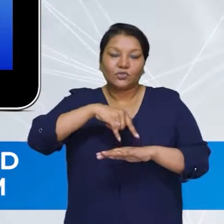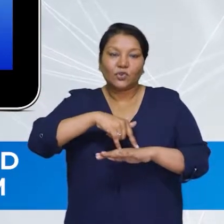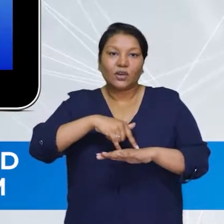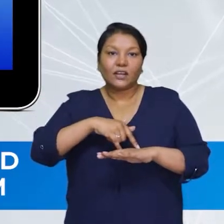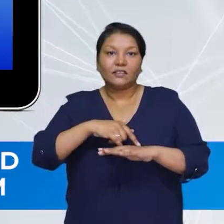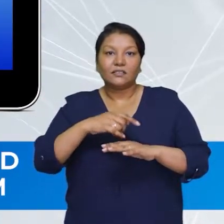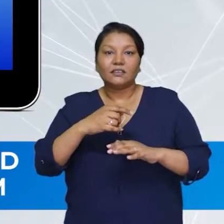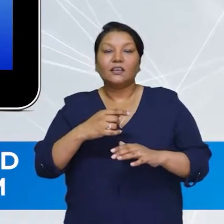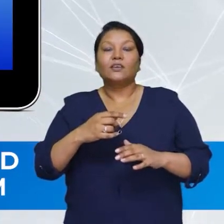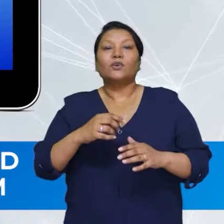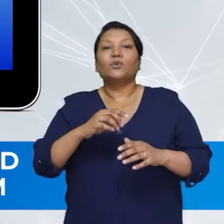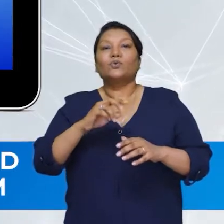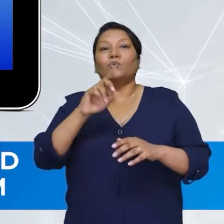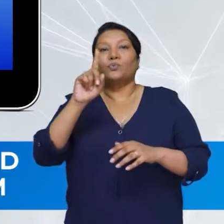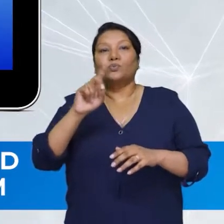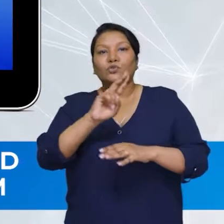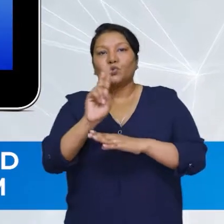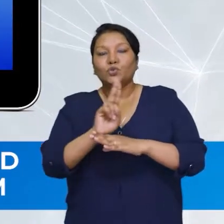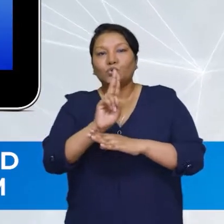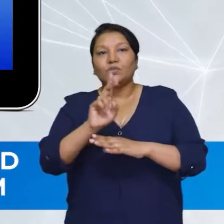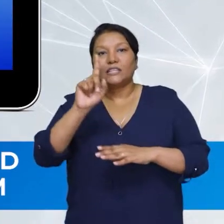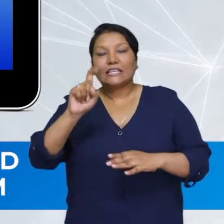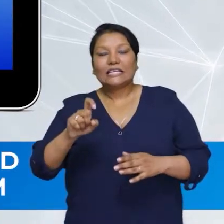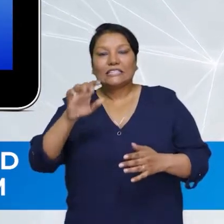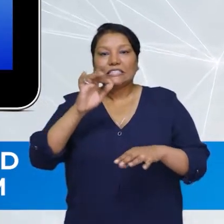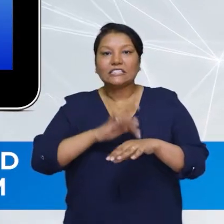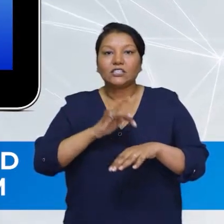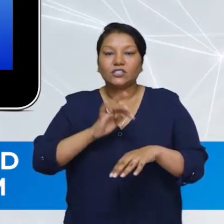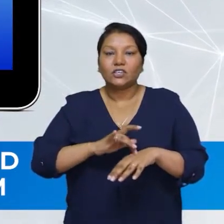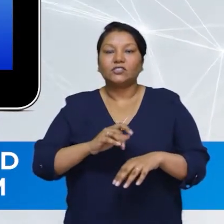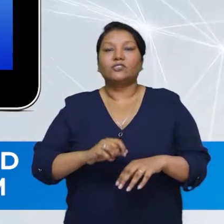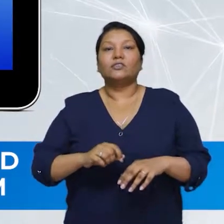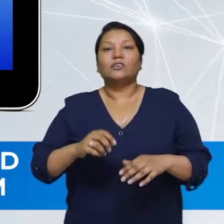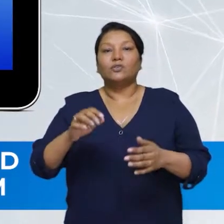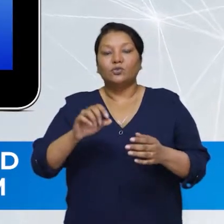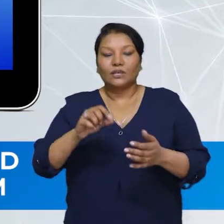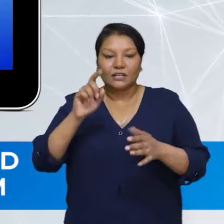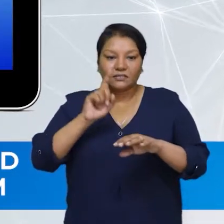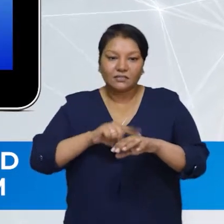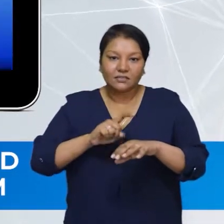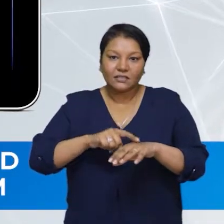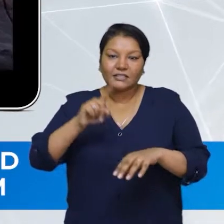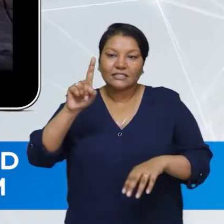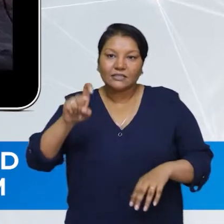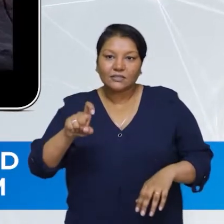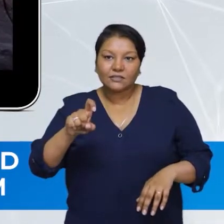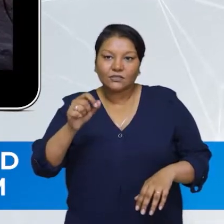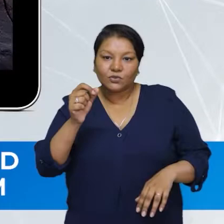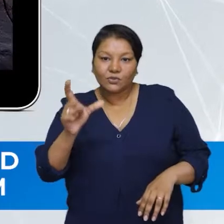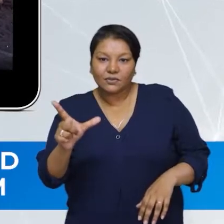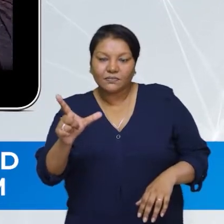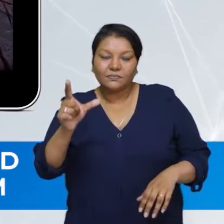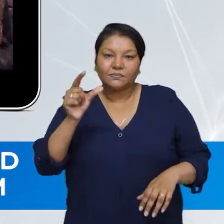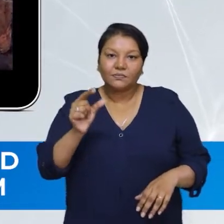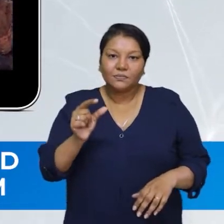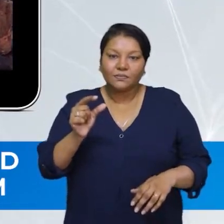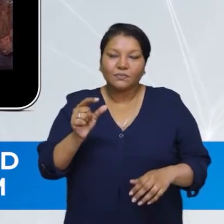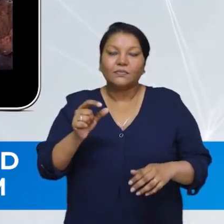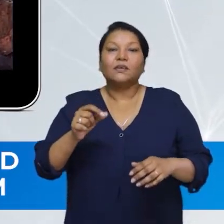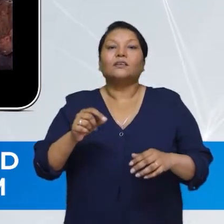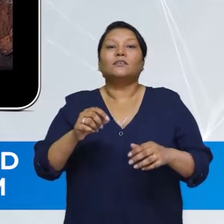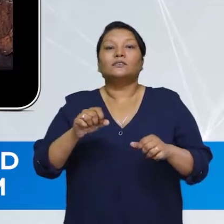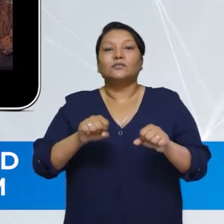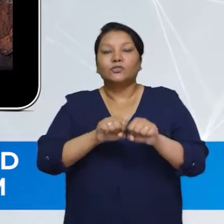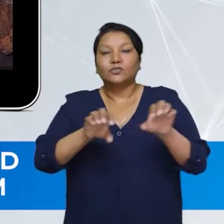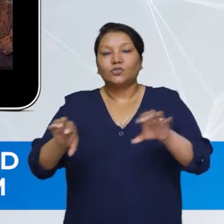Android's interface is mainly activated by touch. You can swipe, tap, or pinch the screen of